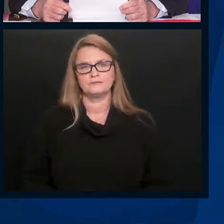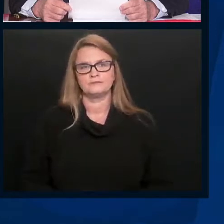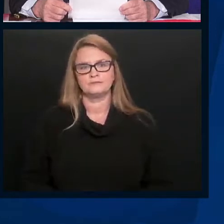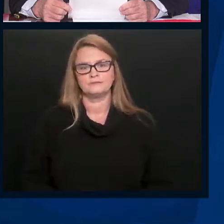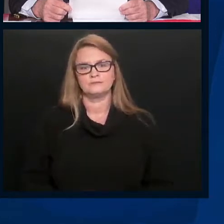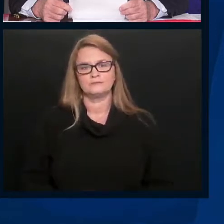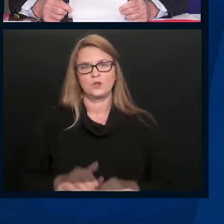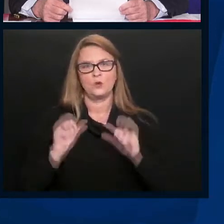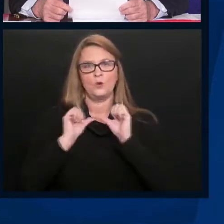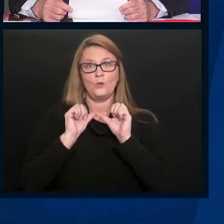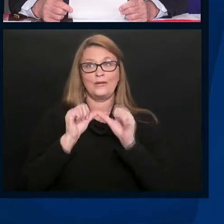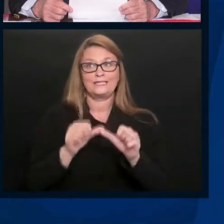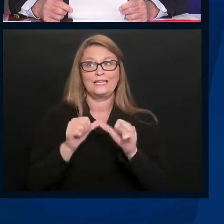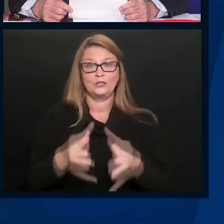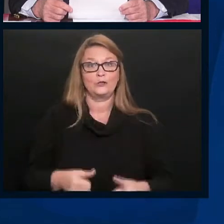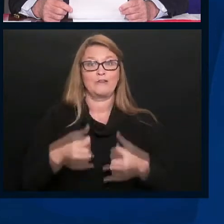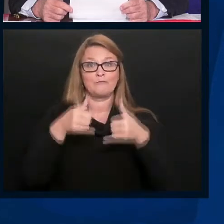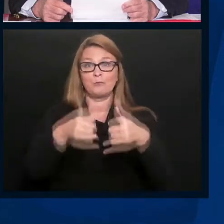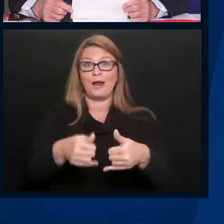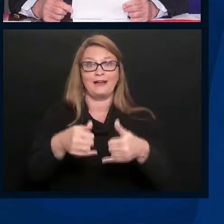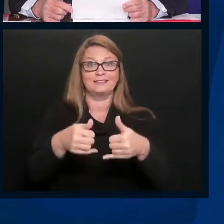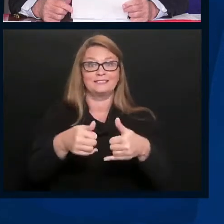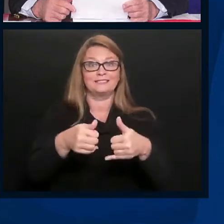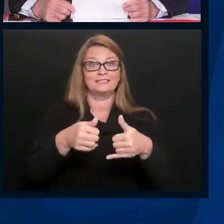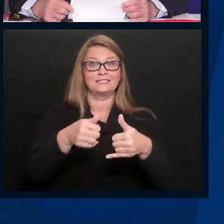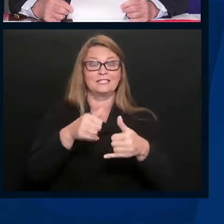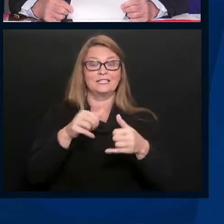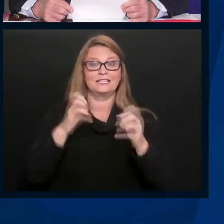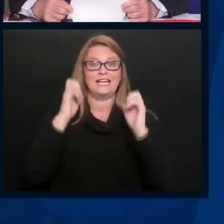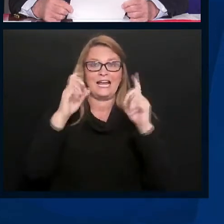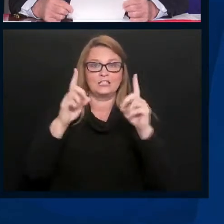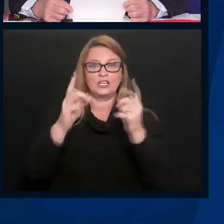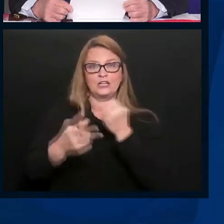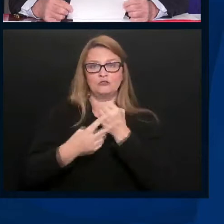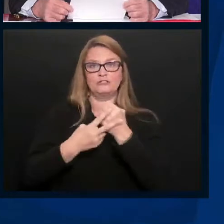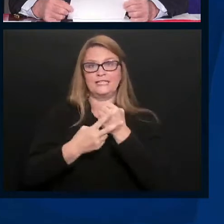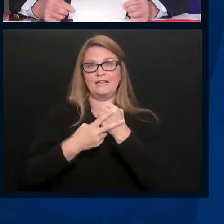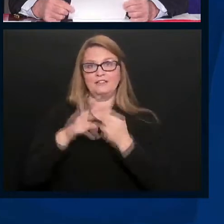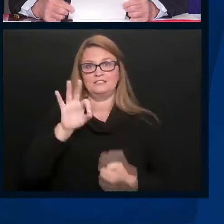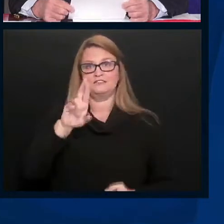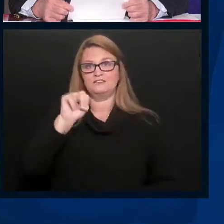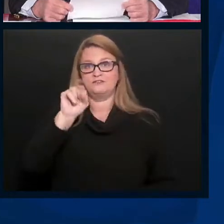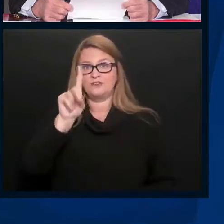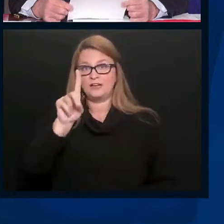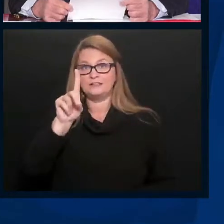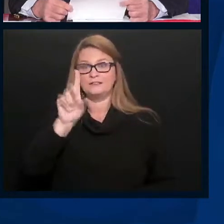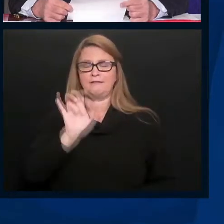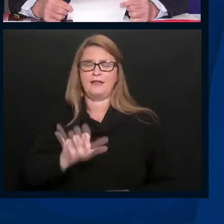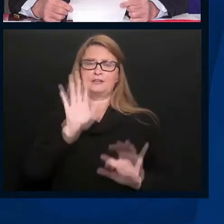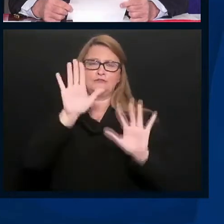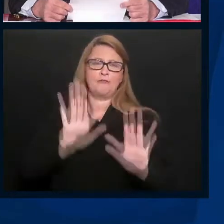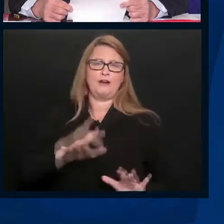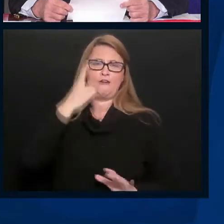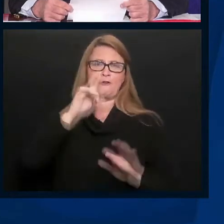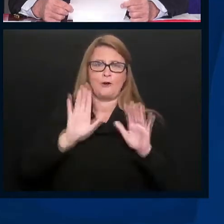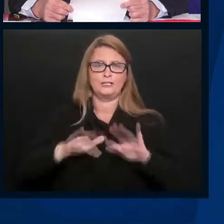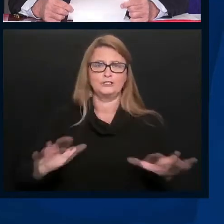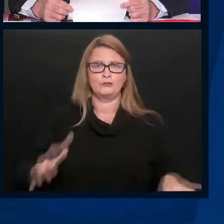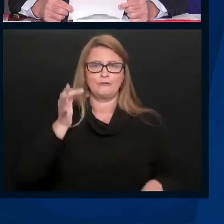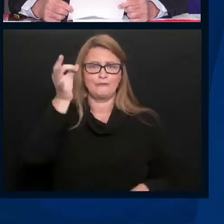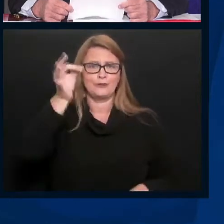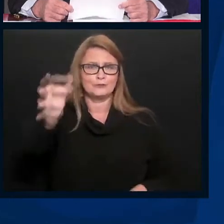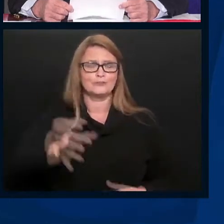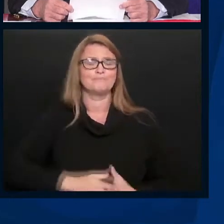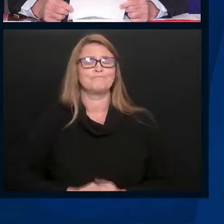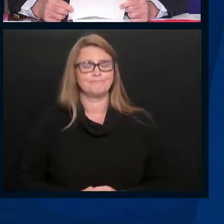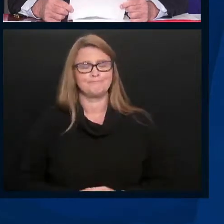away prizes to these educational savings funds, and that's great for kids and all kinds of other neat stuff